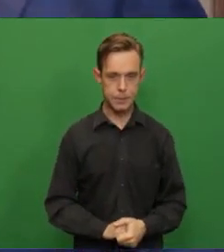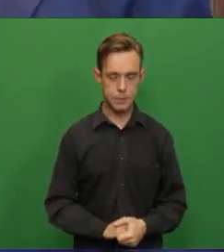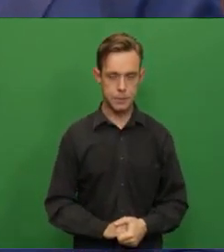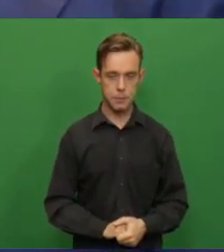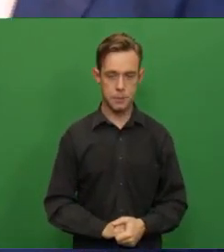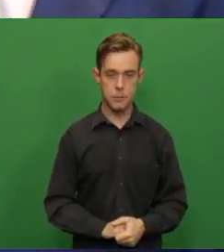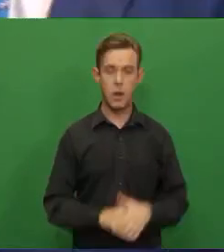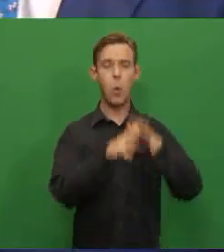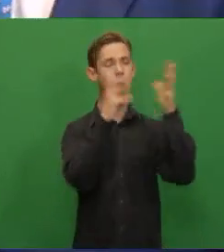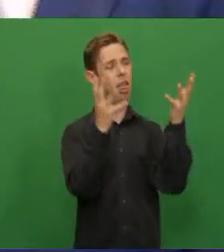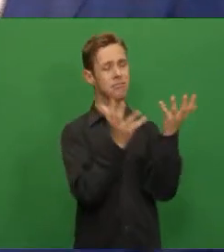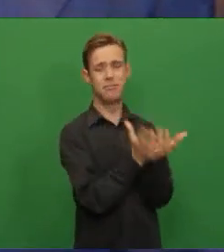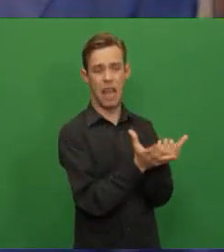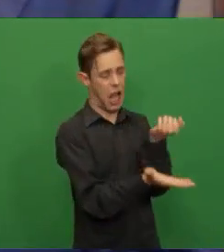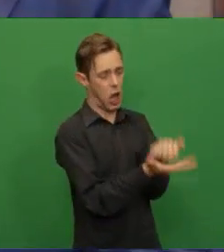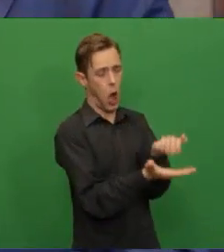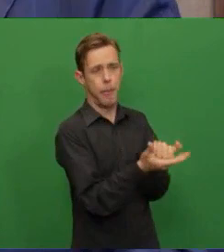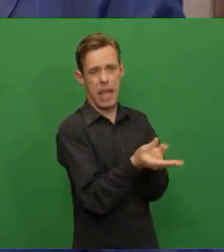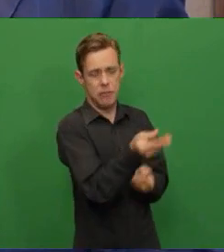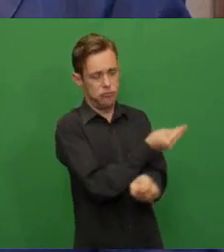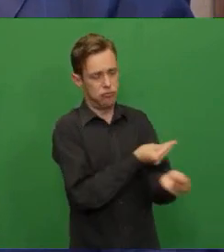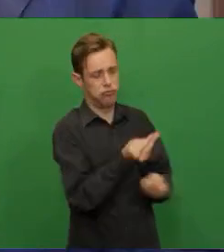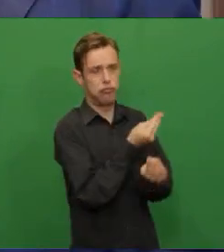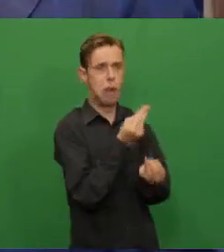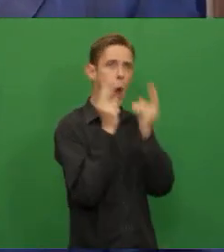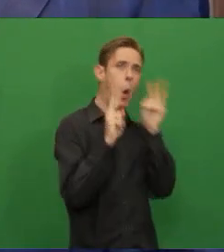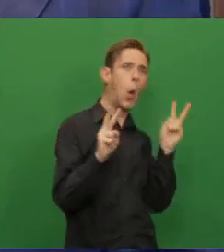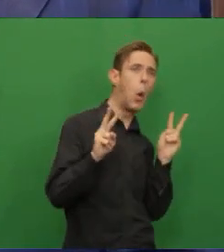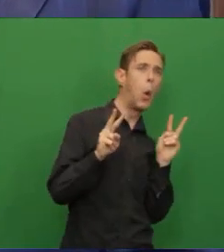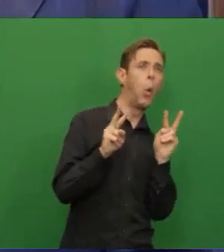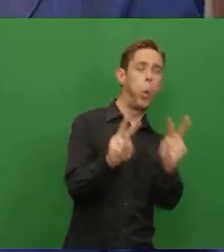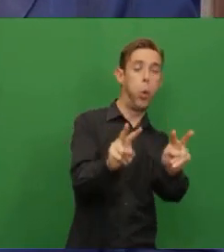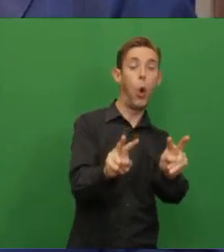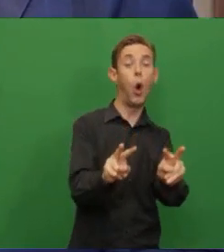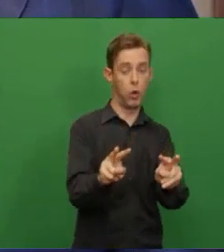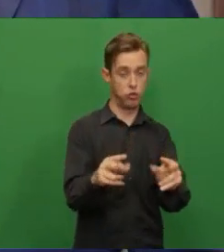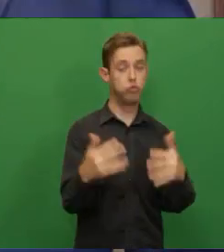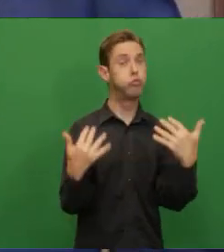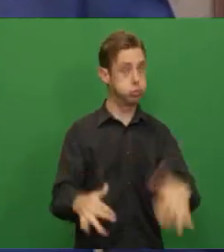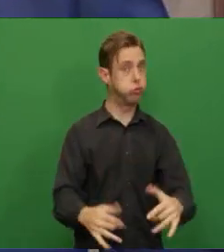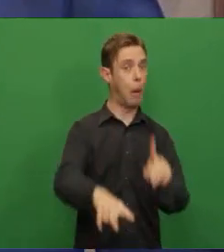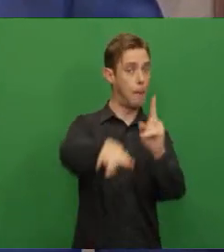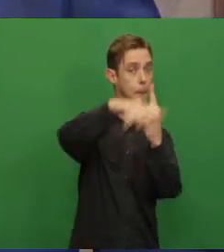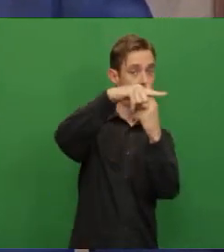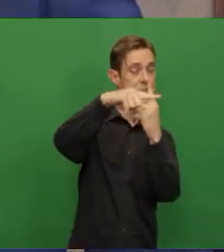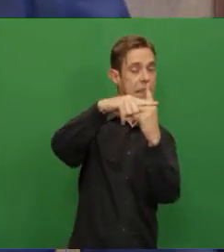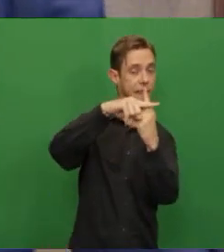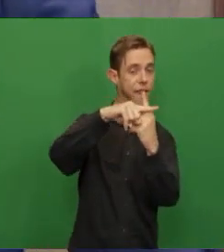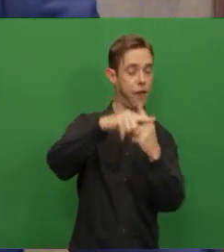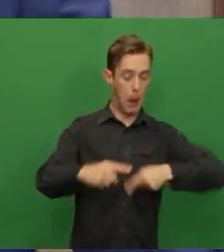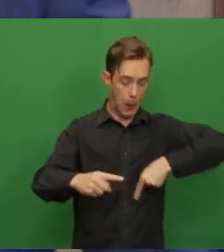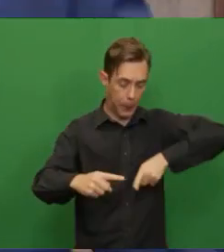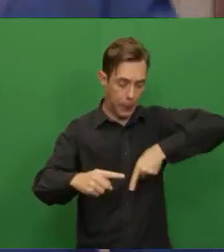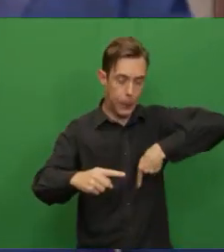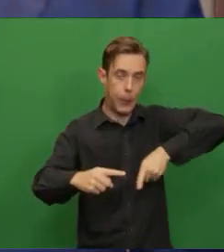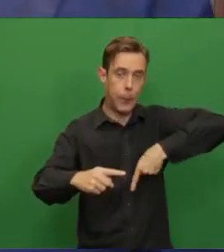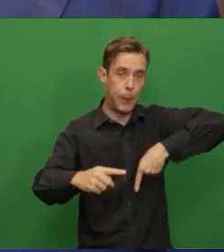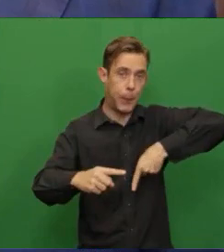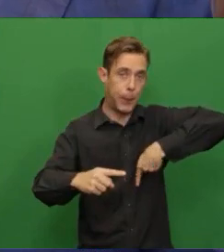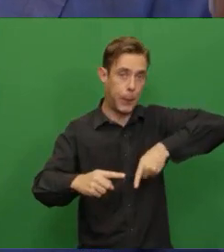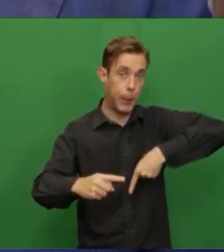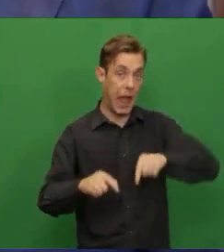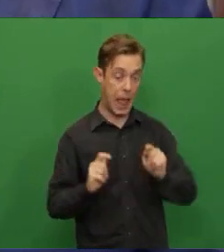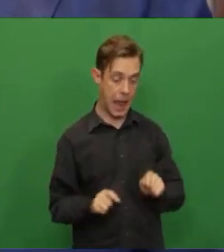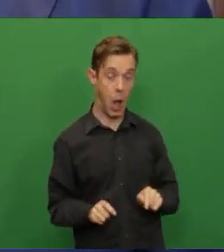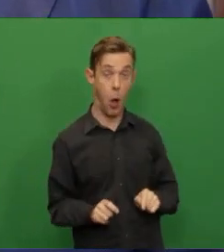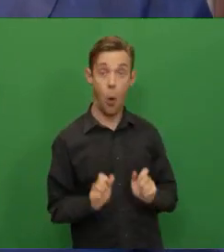The global economic outlook is expected to remain broadly favorable over the short term.